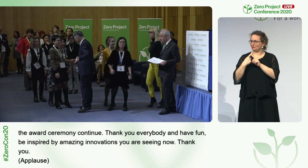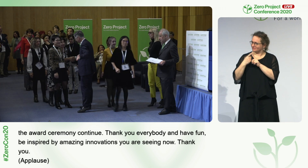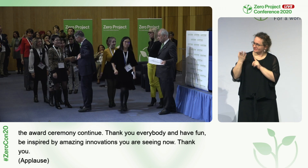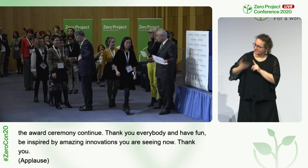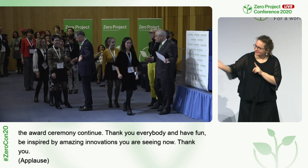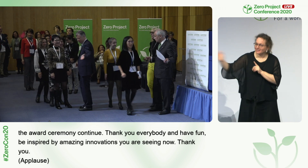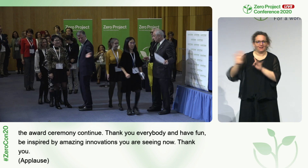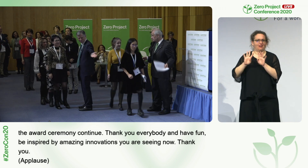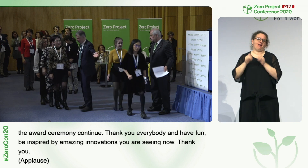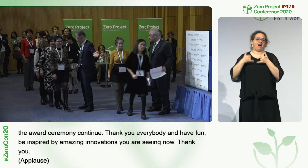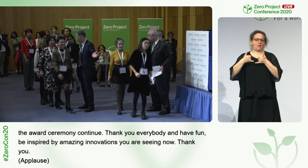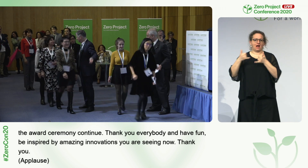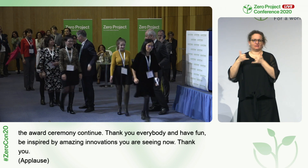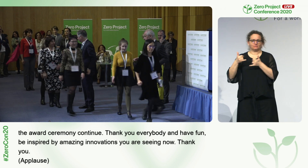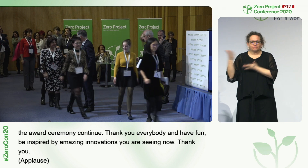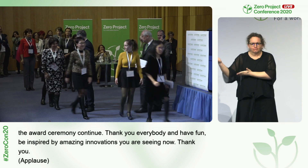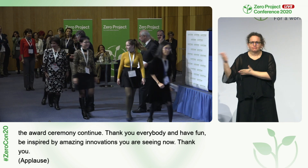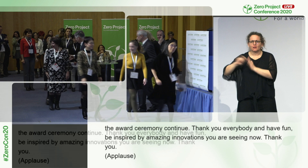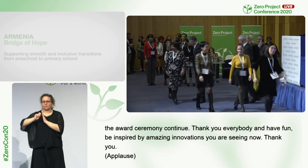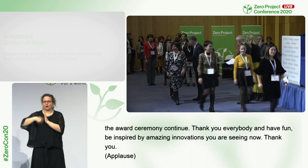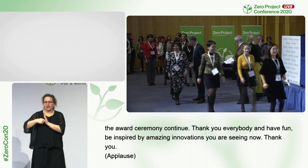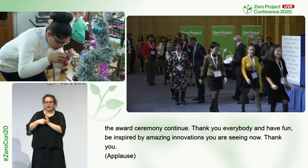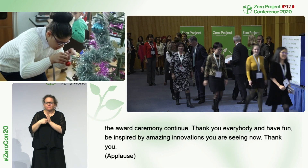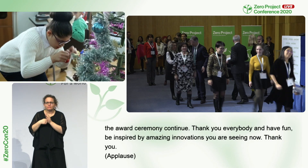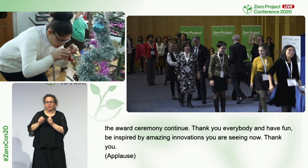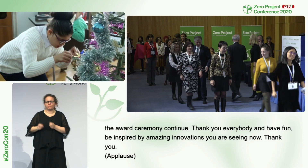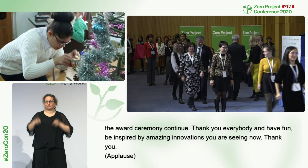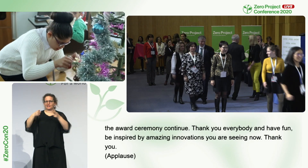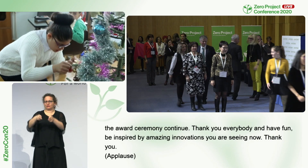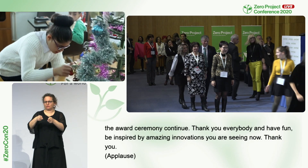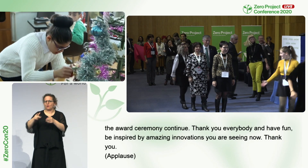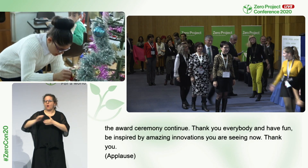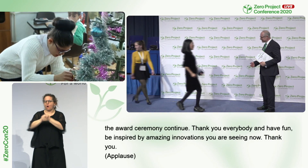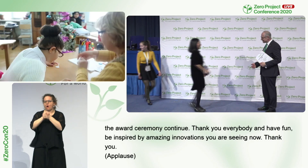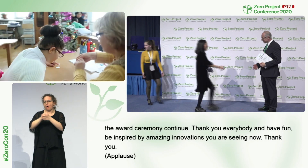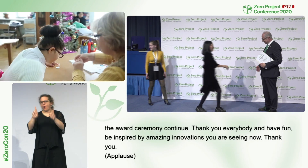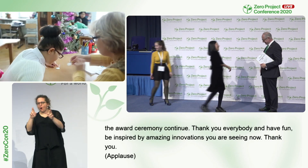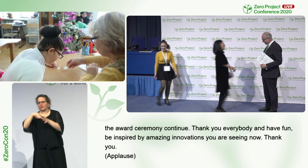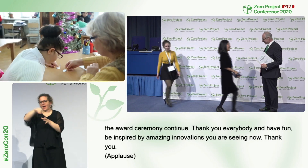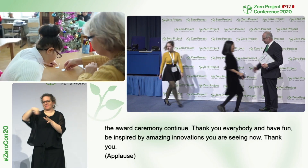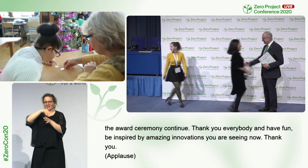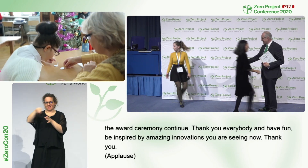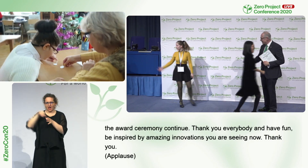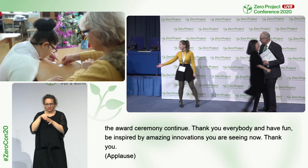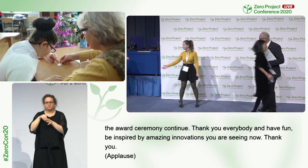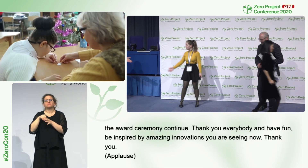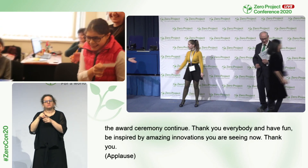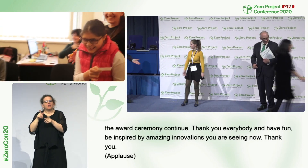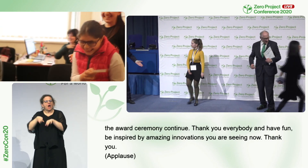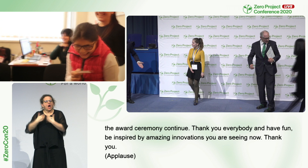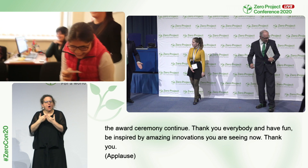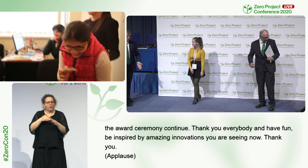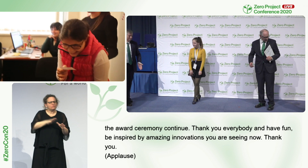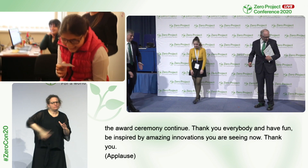Congratulations to Bridge of Hope from Armenia. The Smile for Children program creates an inclusive learning environment and facilitates